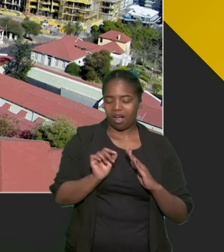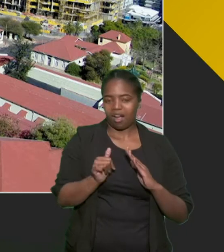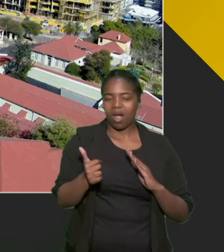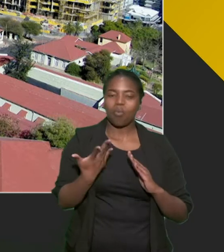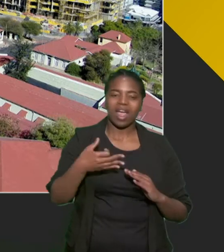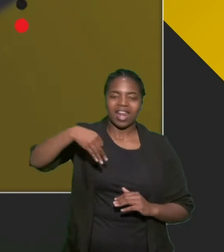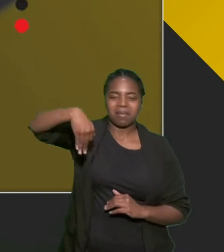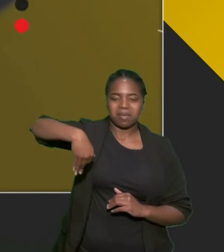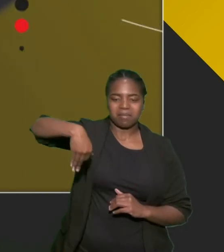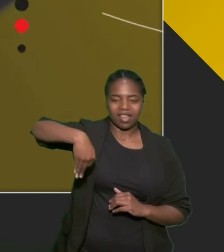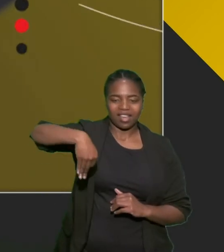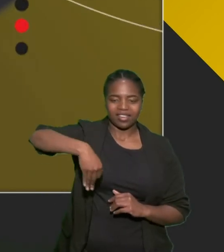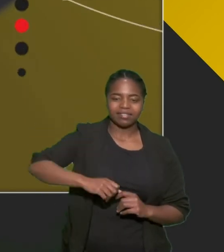Namibia.